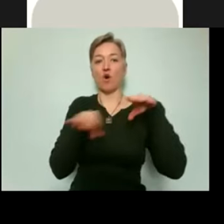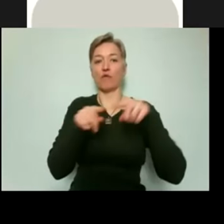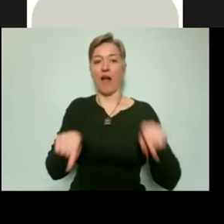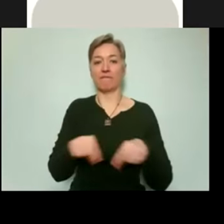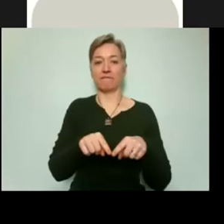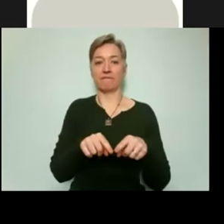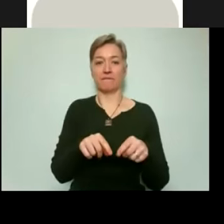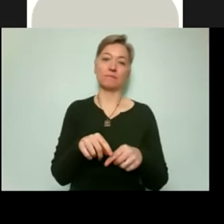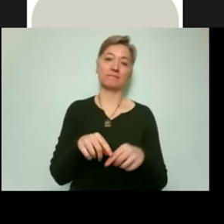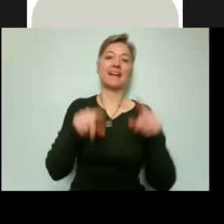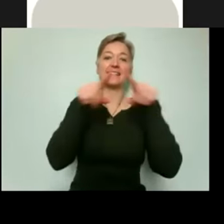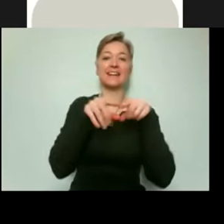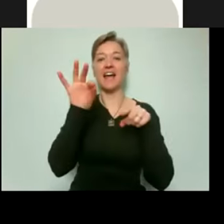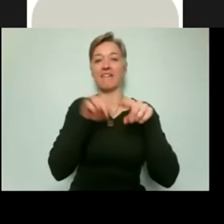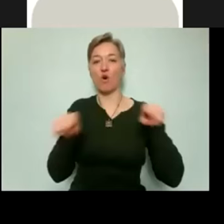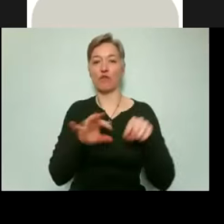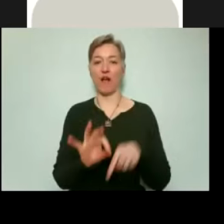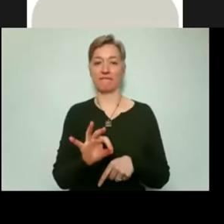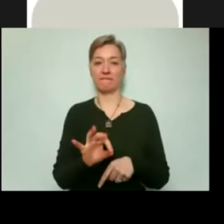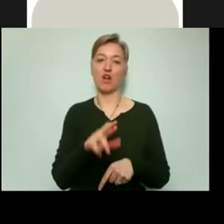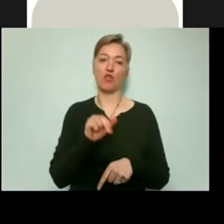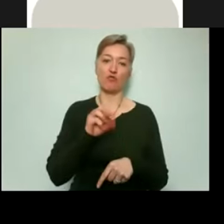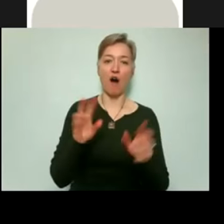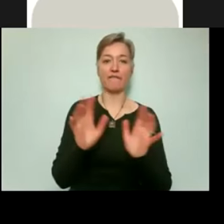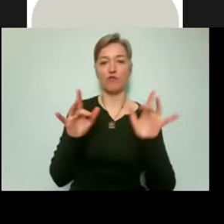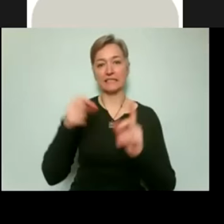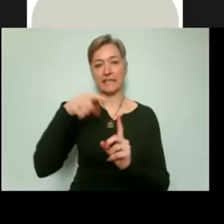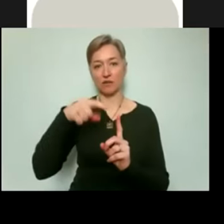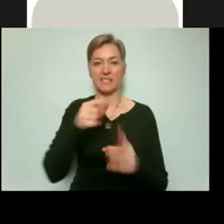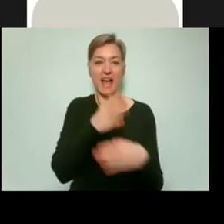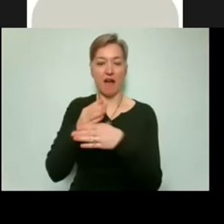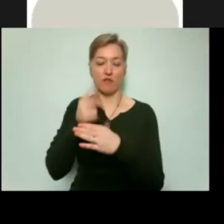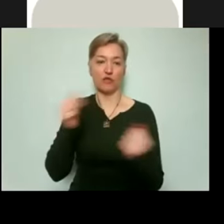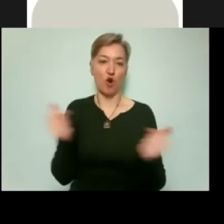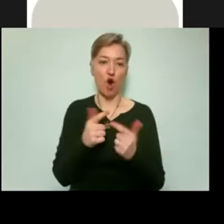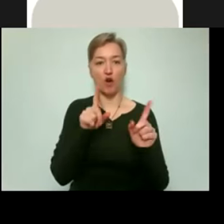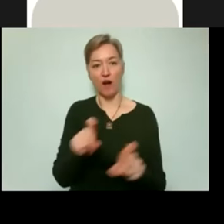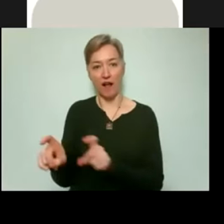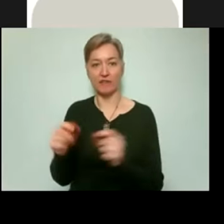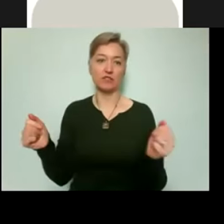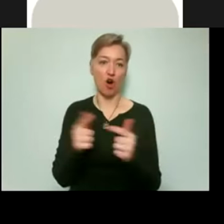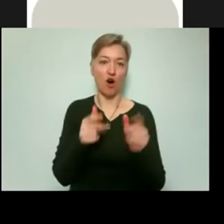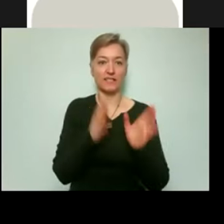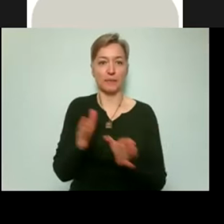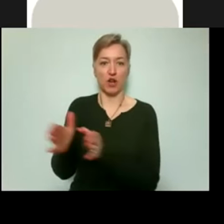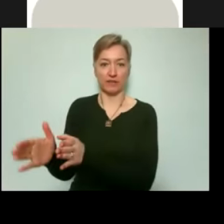signal. It's averaged across all trials for all visual stimuli and all subjects. So this is like a super grand average. And we